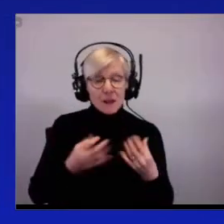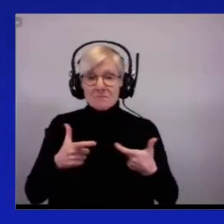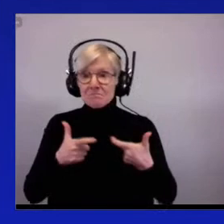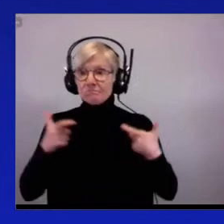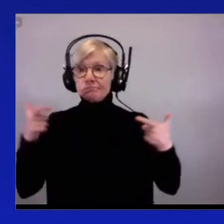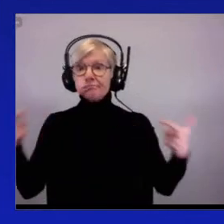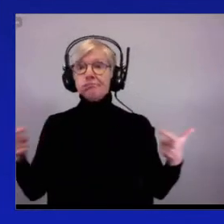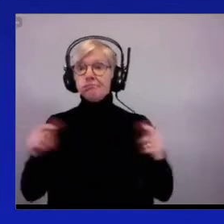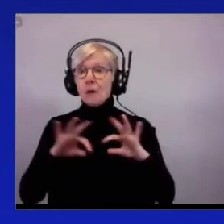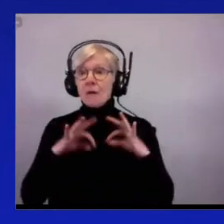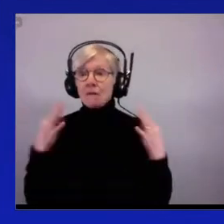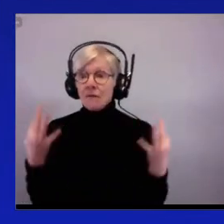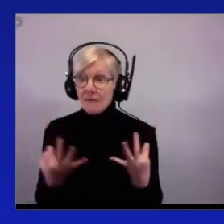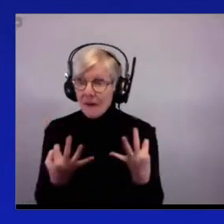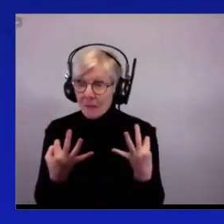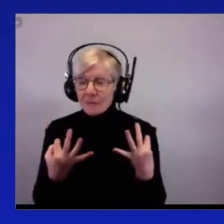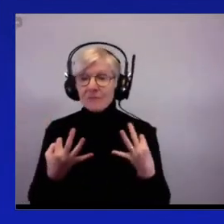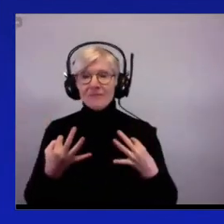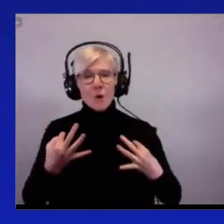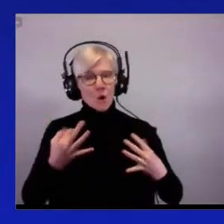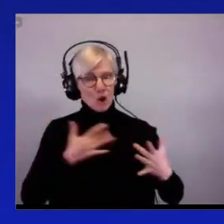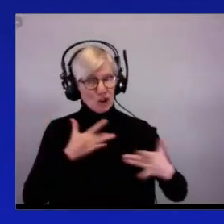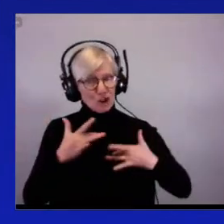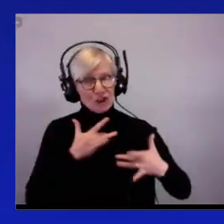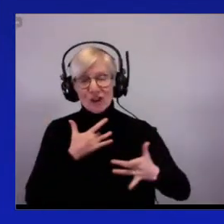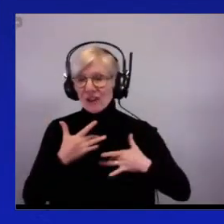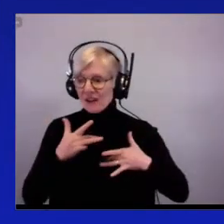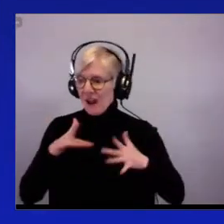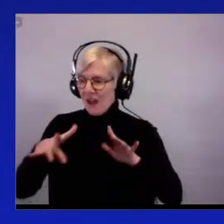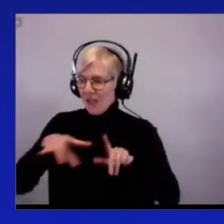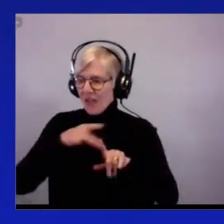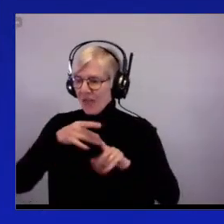families, and that's been one of the issues, is that